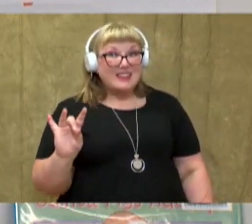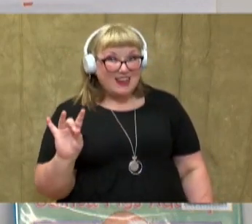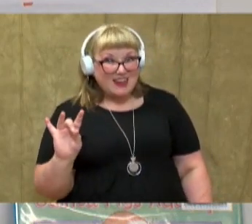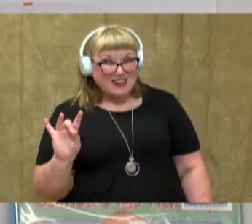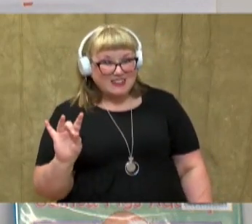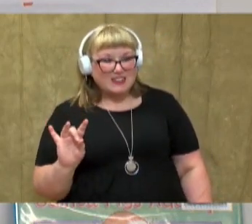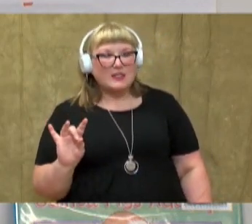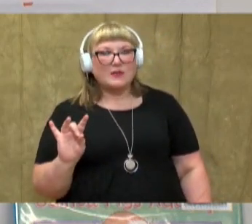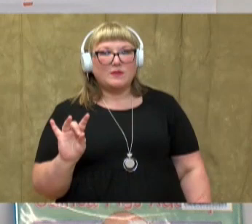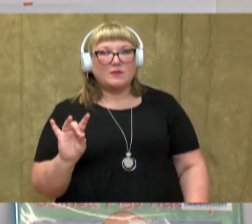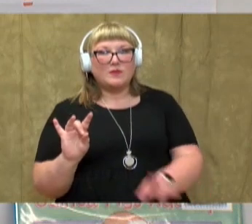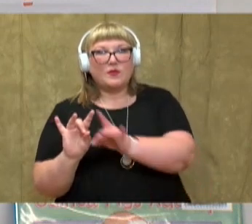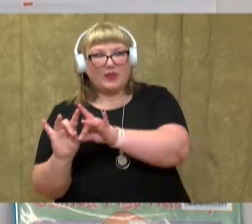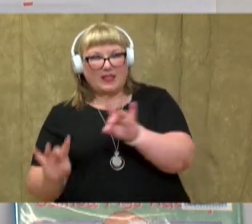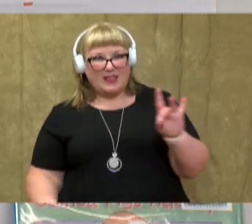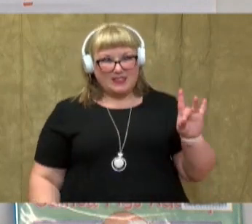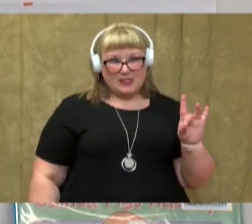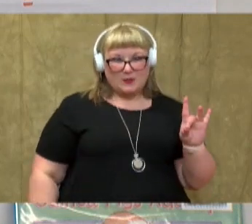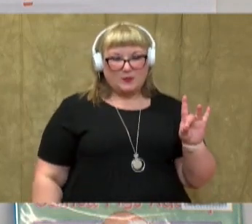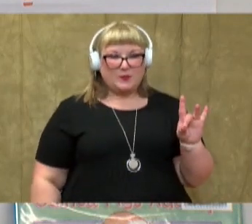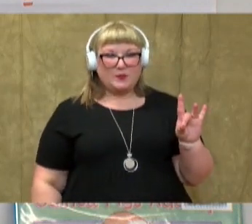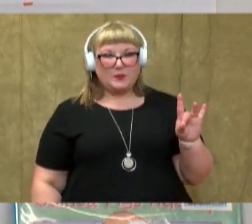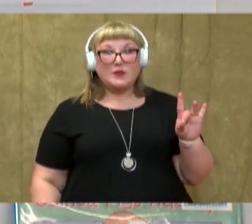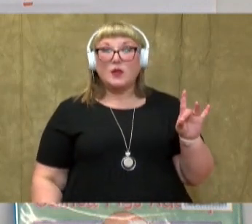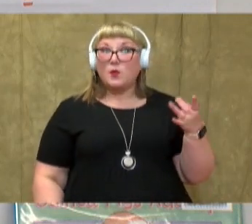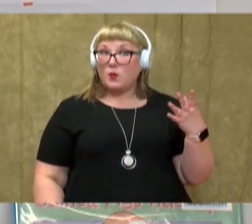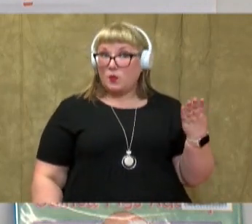1, 2, 3, 4, 5, 6, 7, 8 in our blue basket.